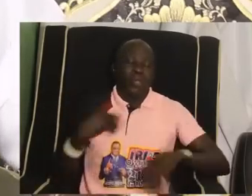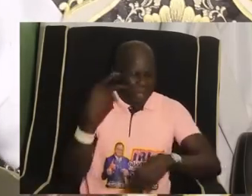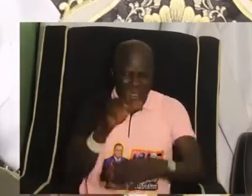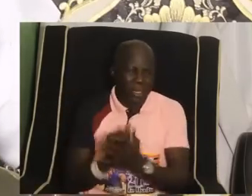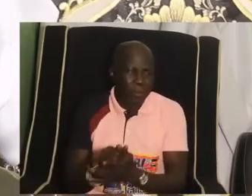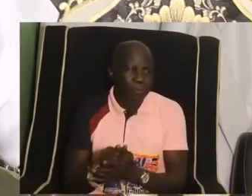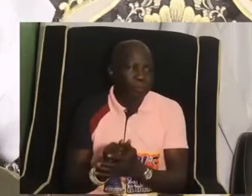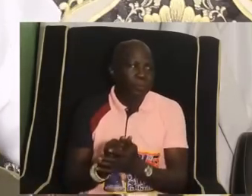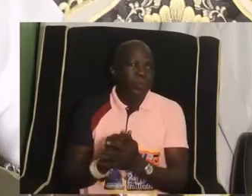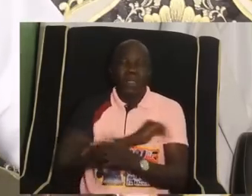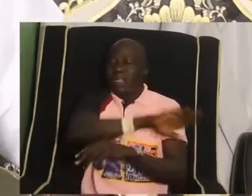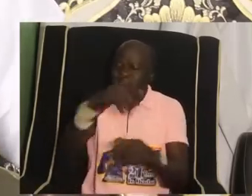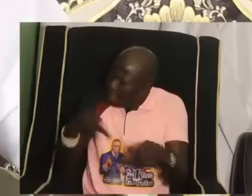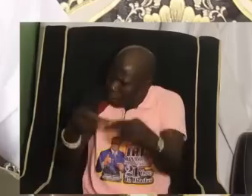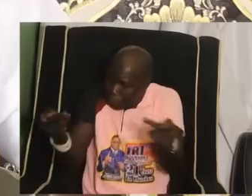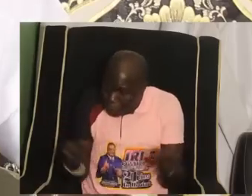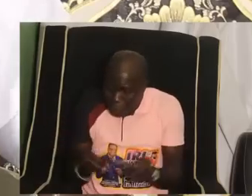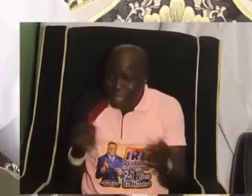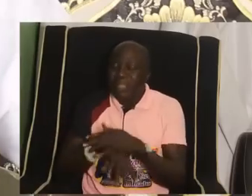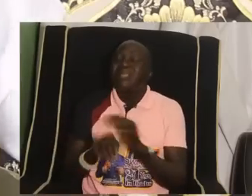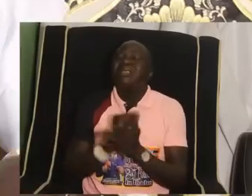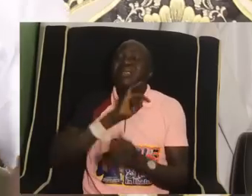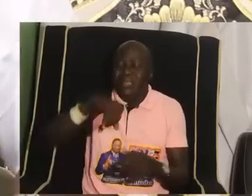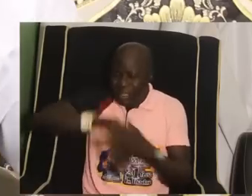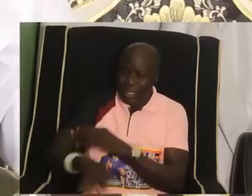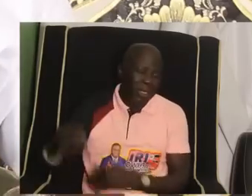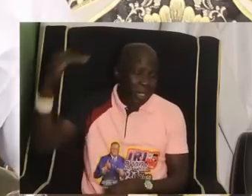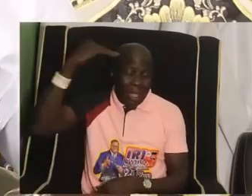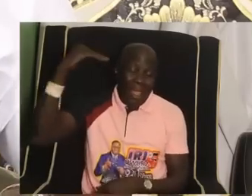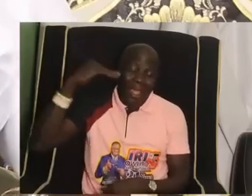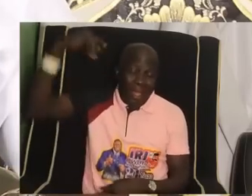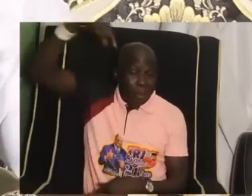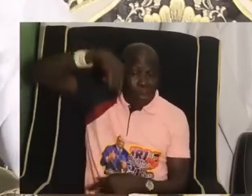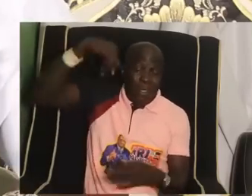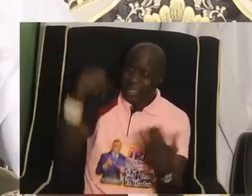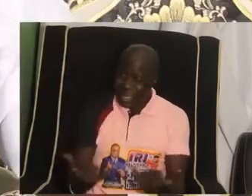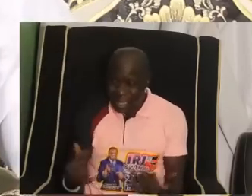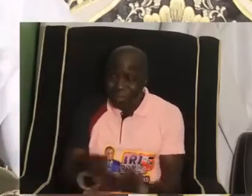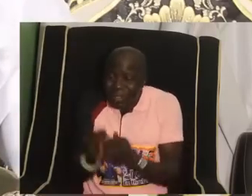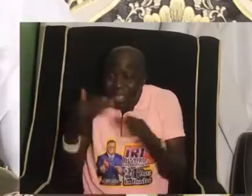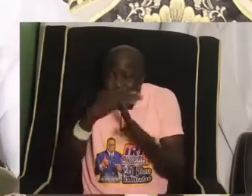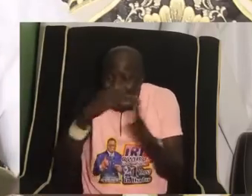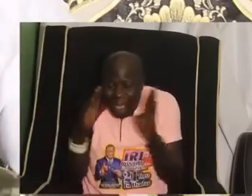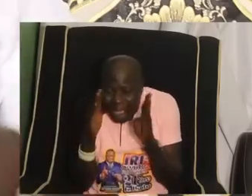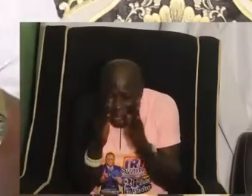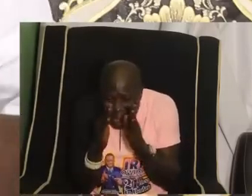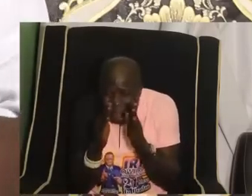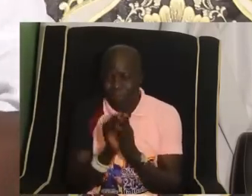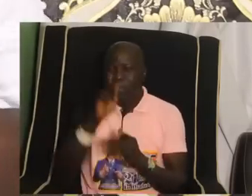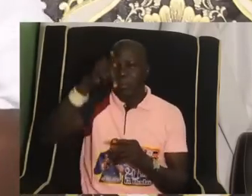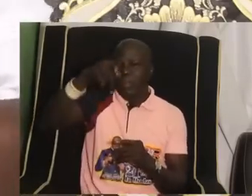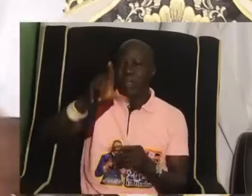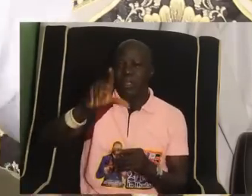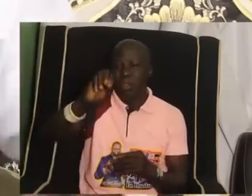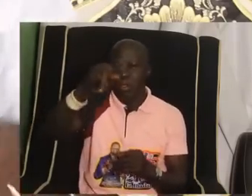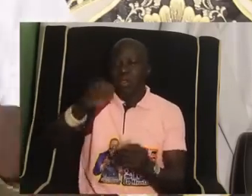60, 70 years. I was having a lot of challenge. Nobody sees me there. Ne, we half of a plot in Italy. Where we call you Jawa today is half of a plot. Eh, igba